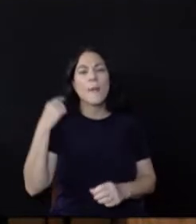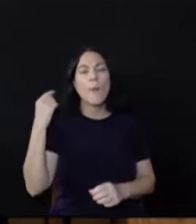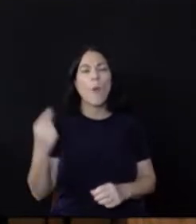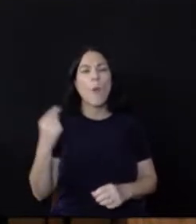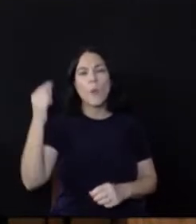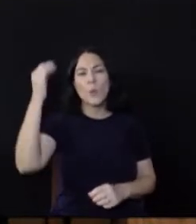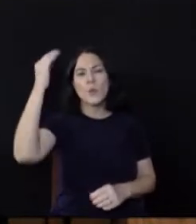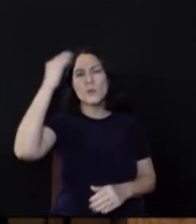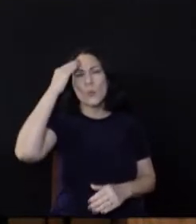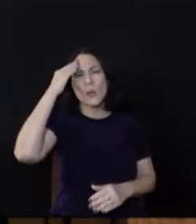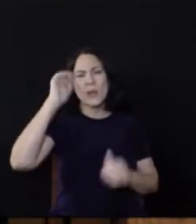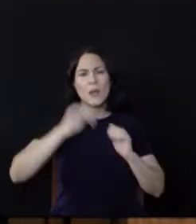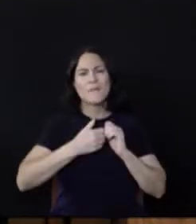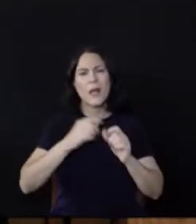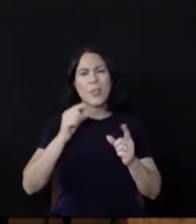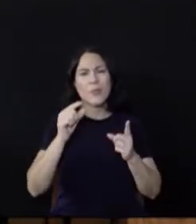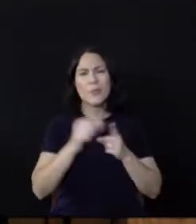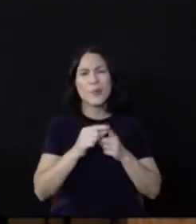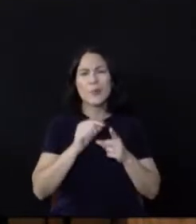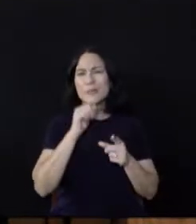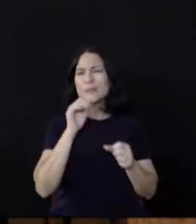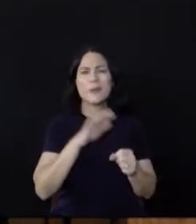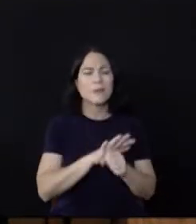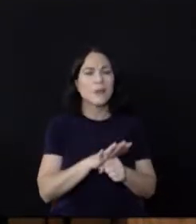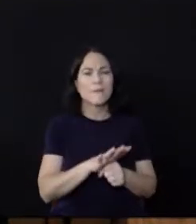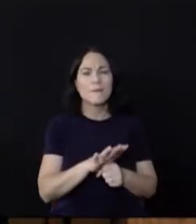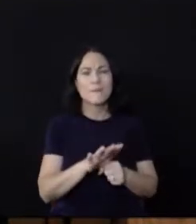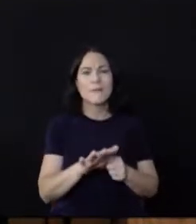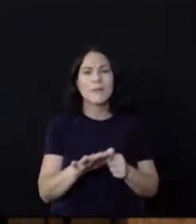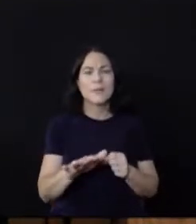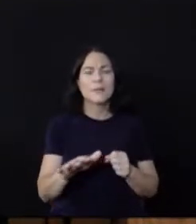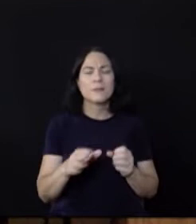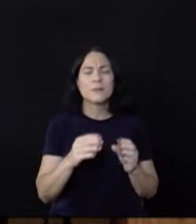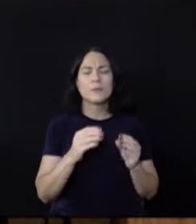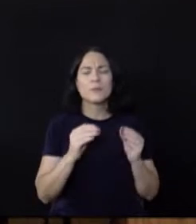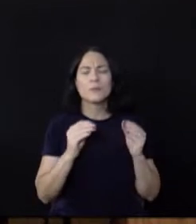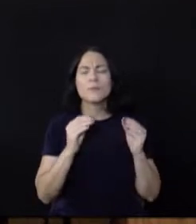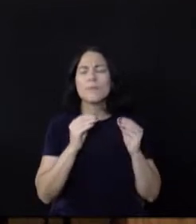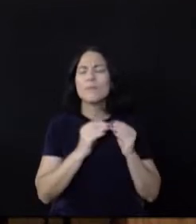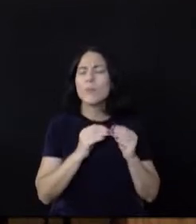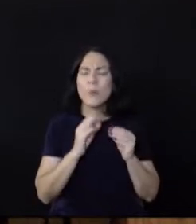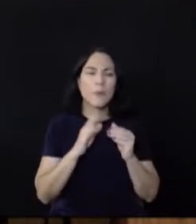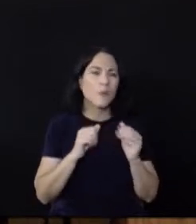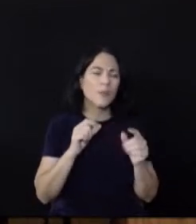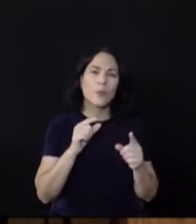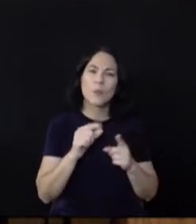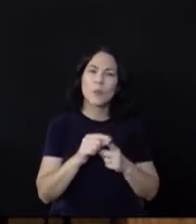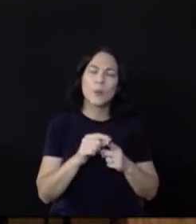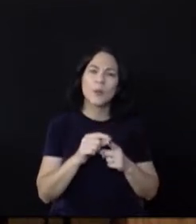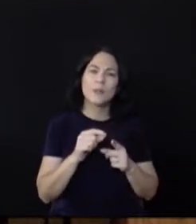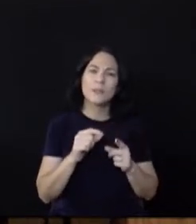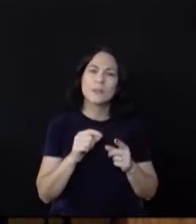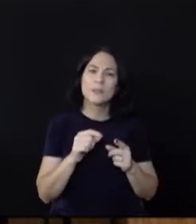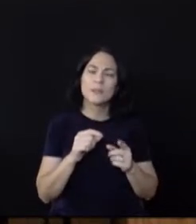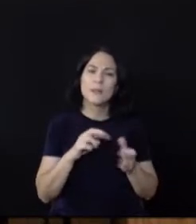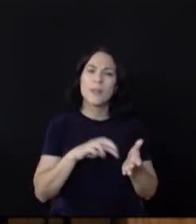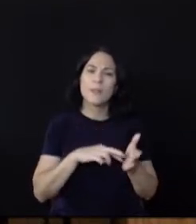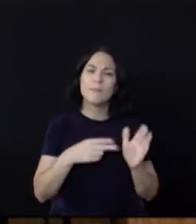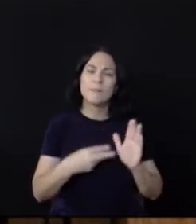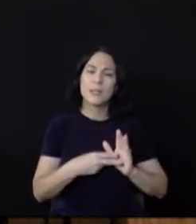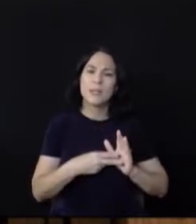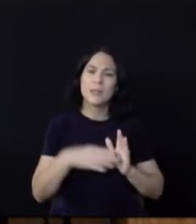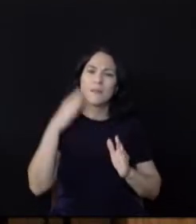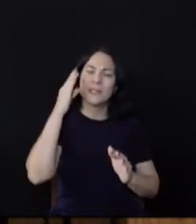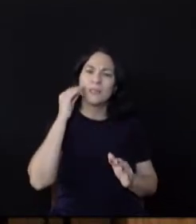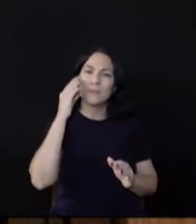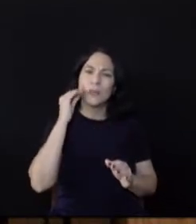words fall short. There's so much more than just words when it comes to what it means to experience the